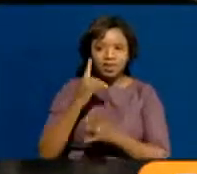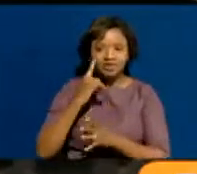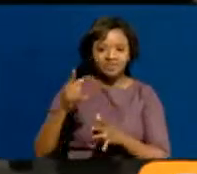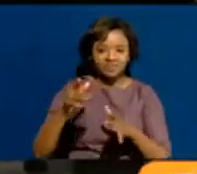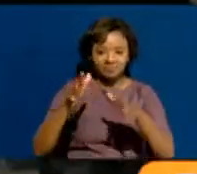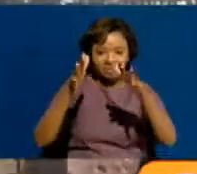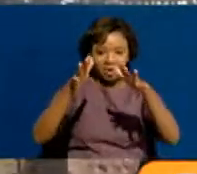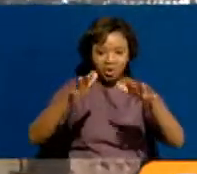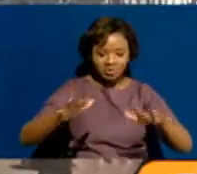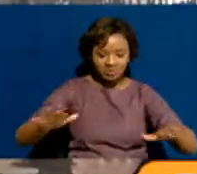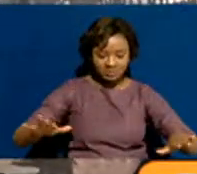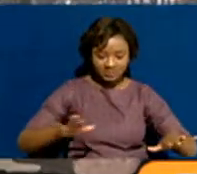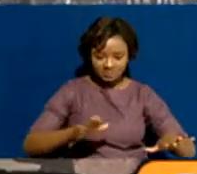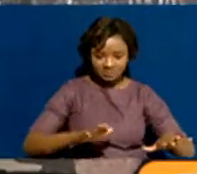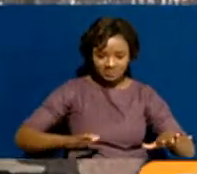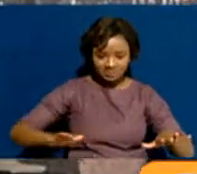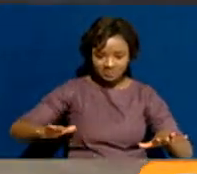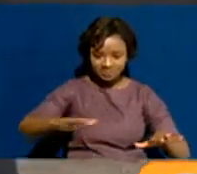Sinai Mountain.